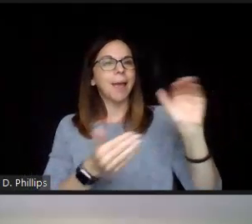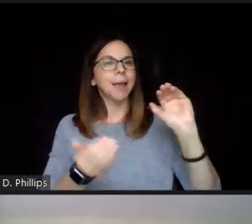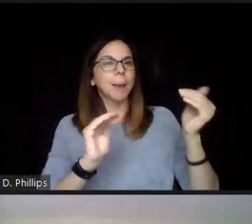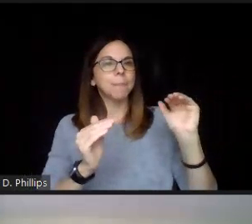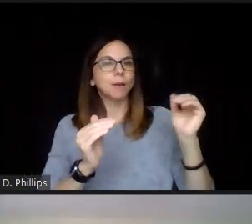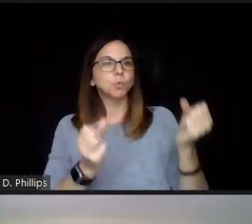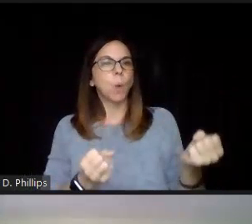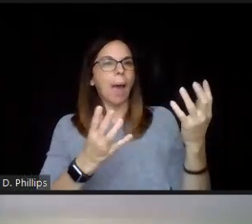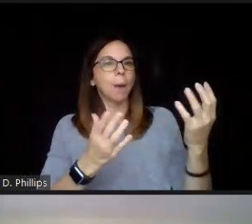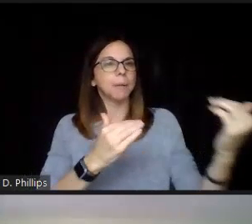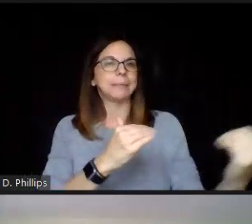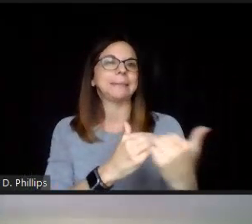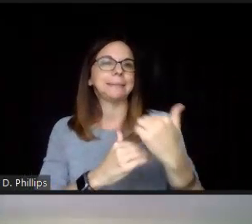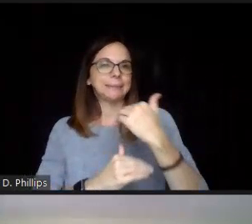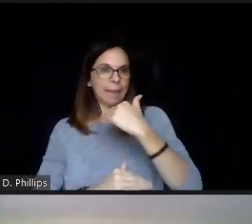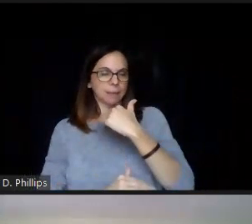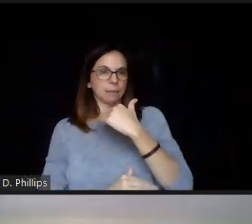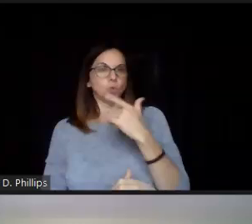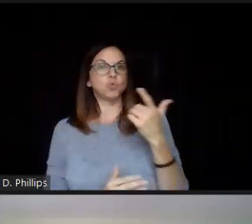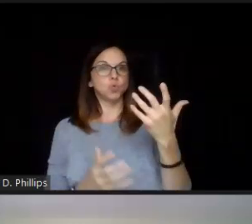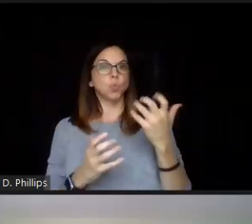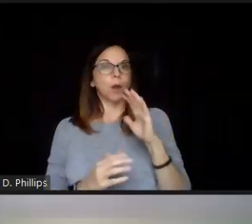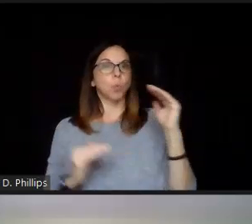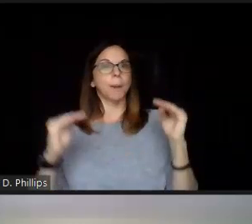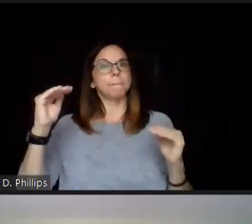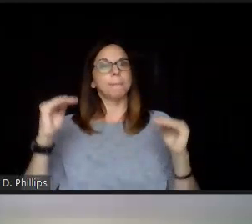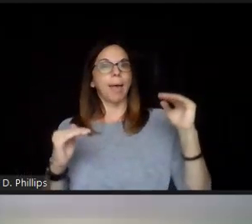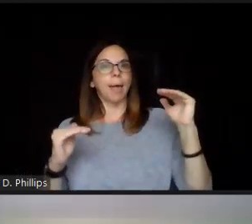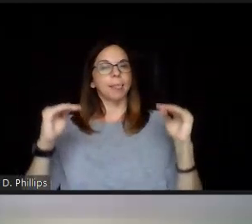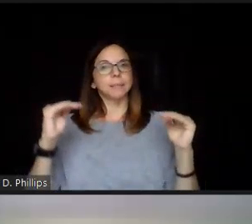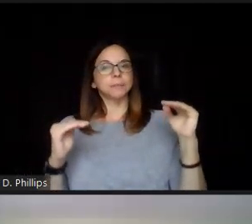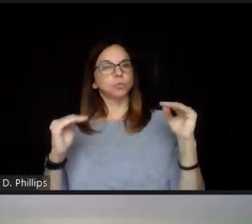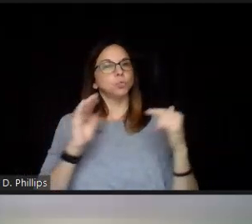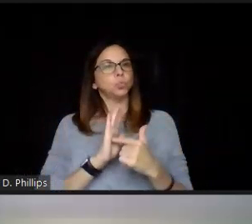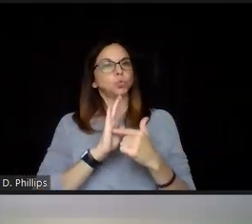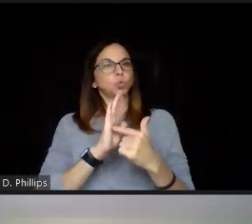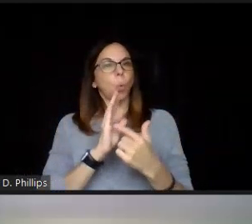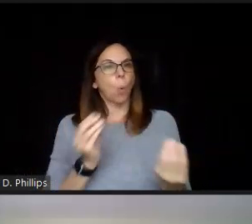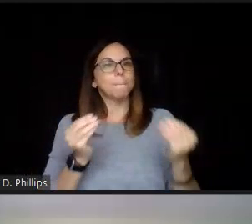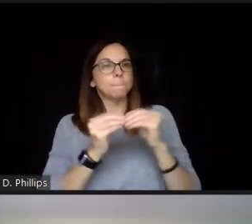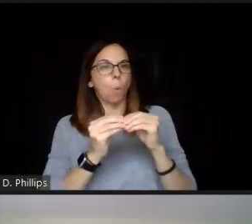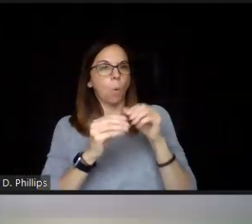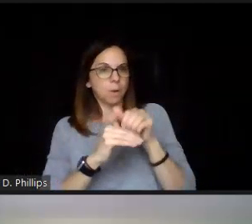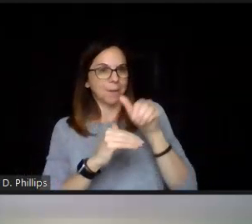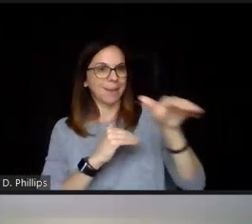have to bring in, you want your balance of trade to reflect more